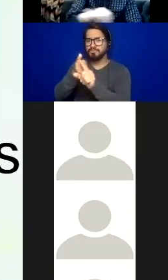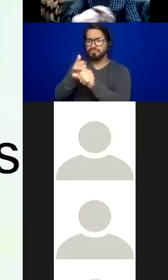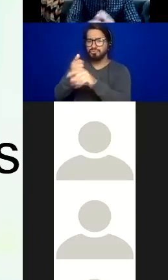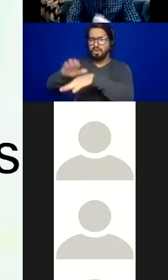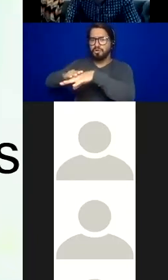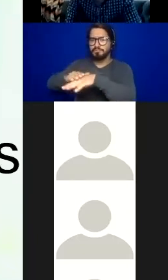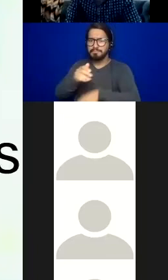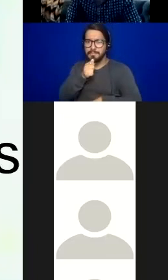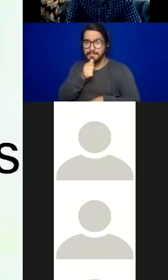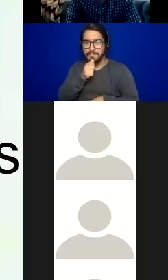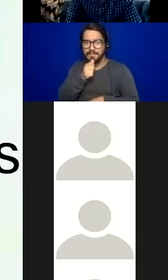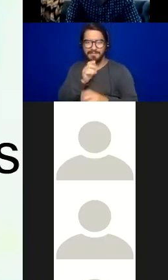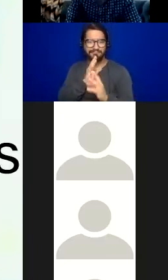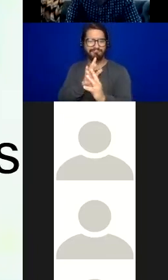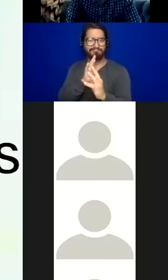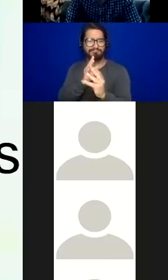microphone.